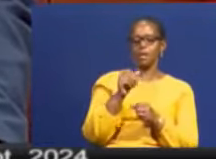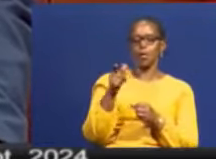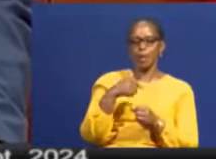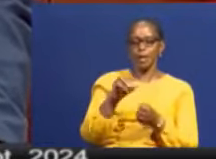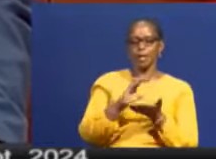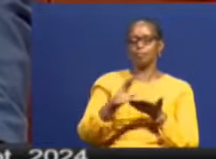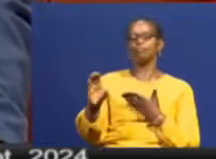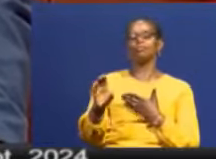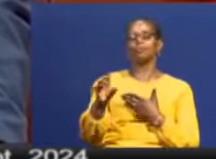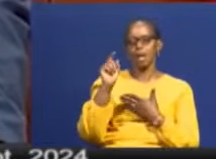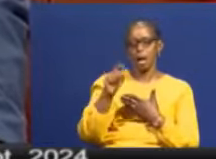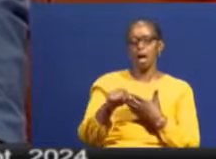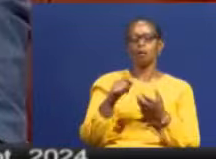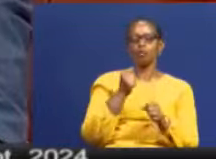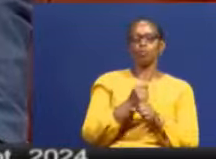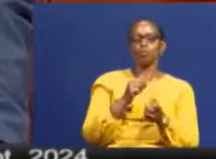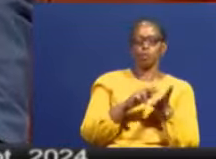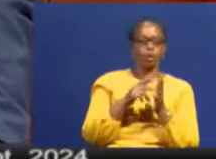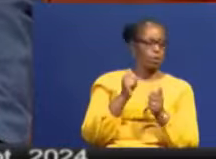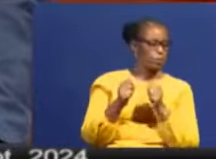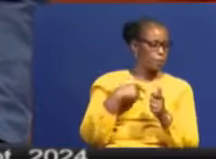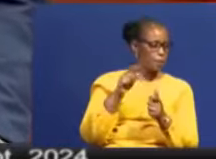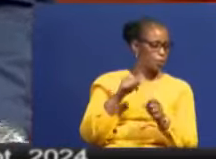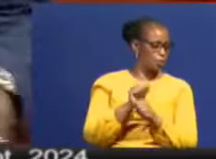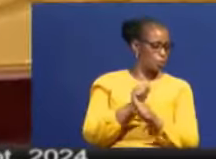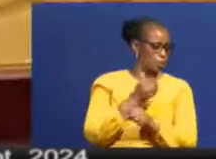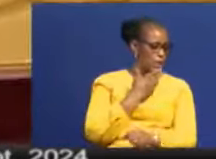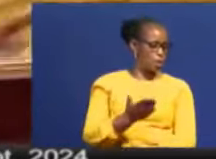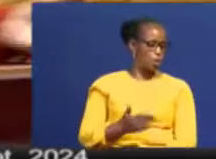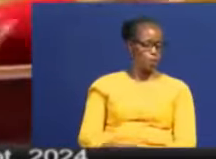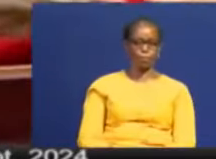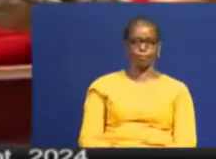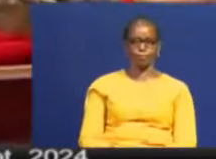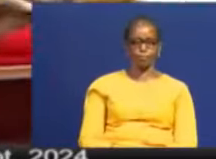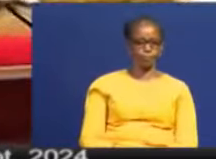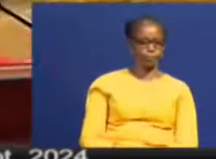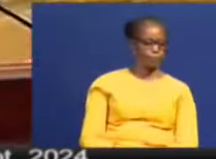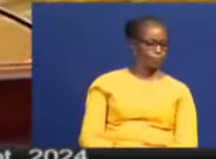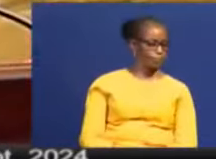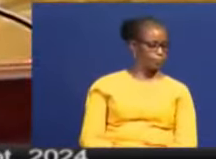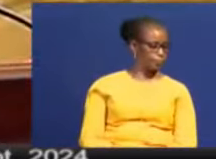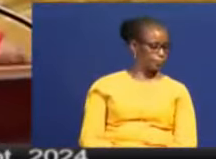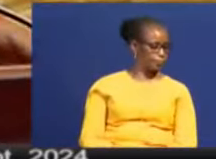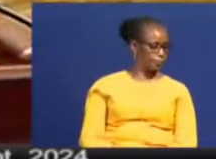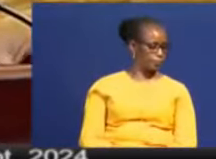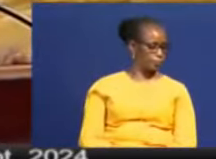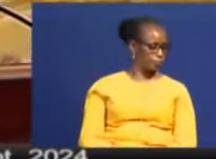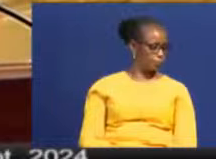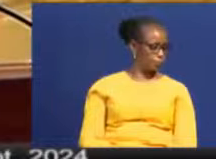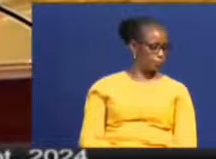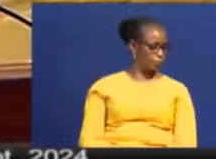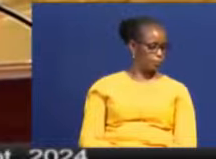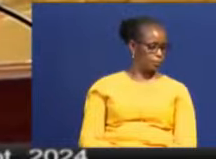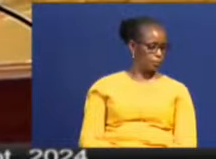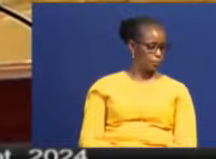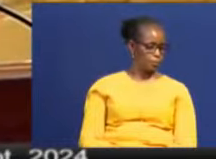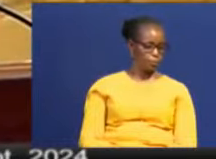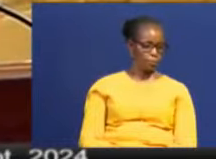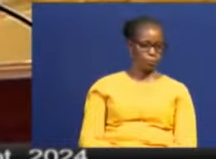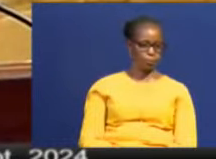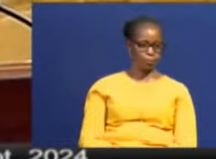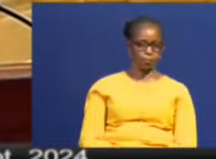we can do the projects that ought to have been done. Thank you, Madam Speaker. The Honorable Wakili Robert